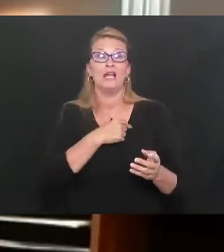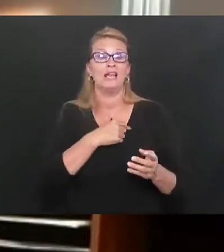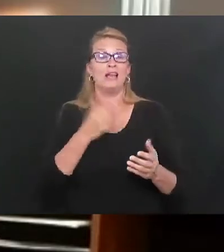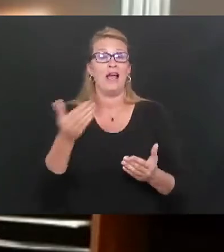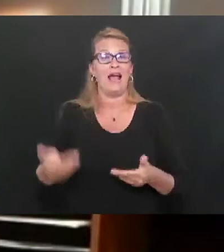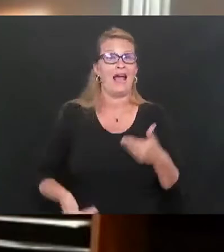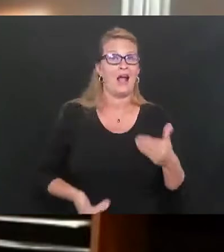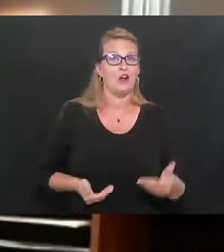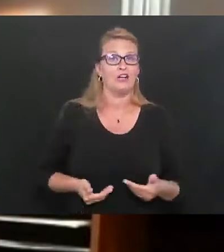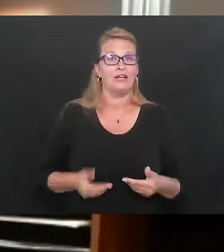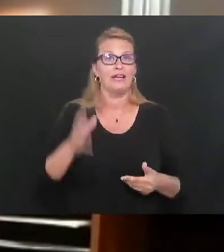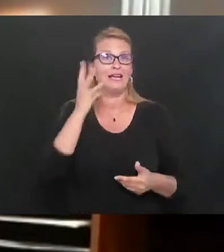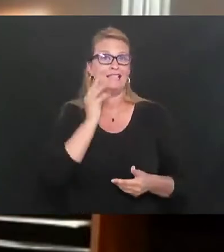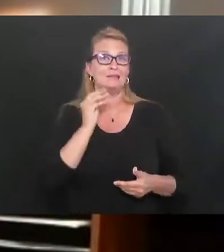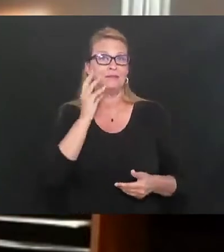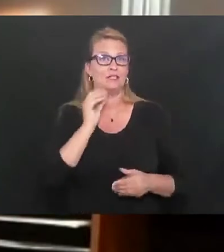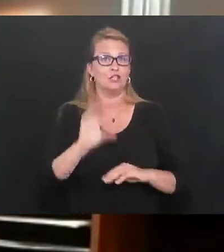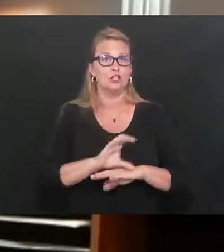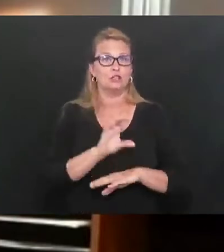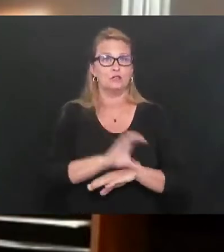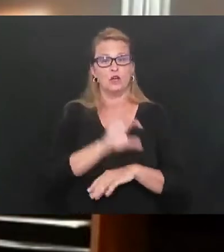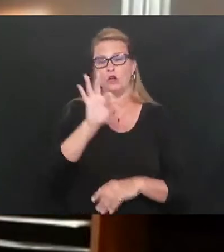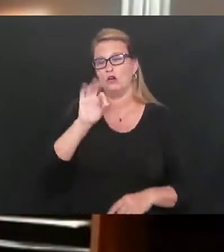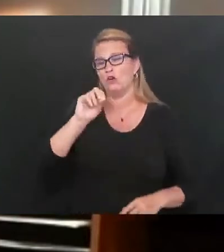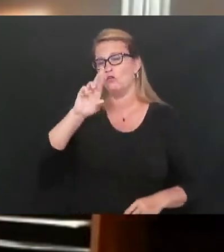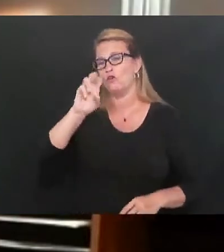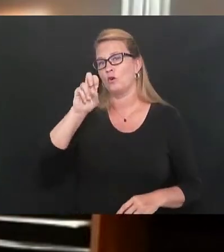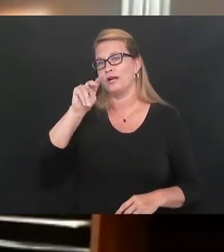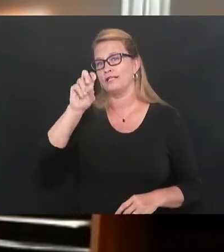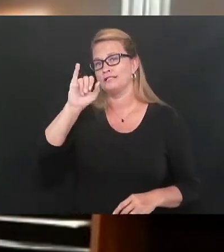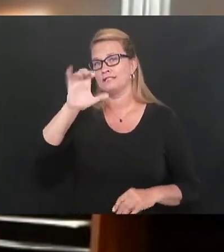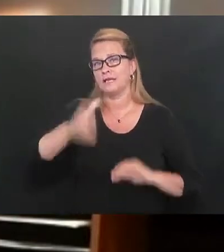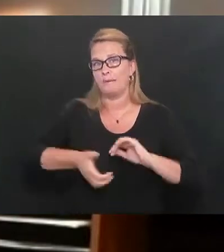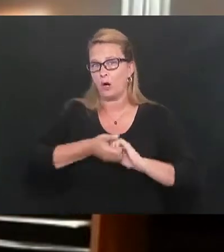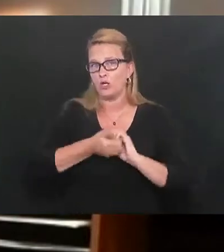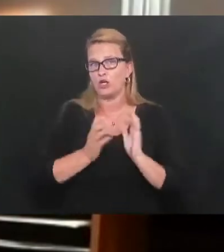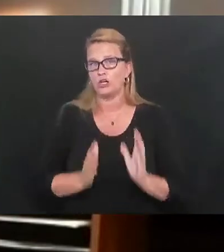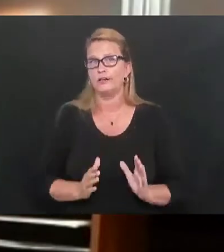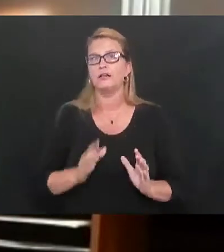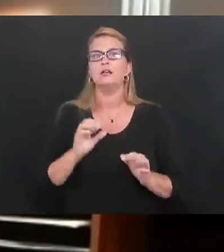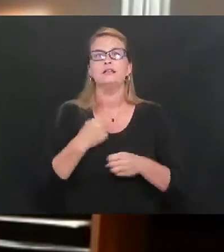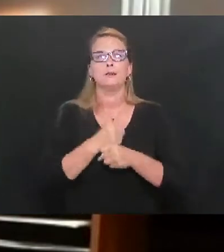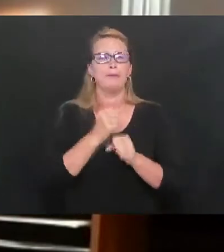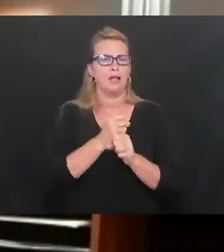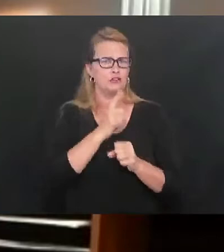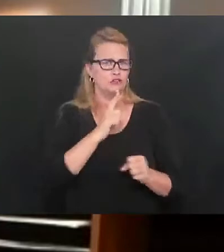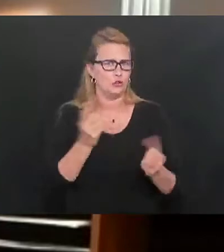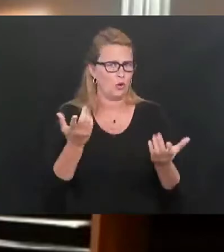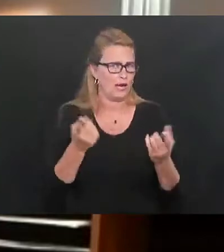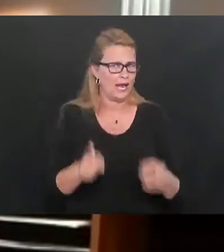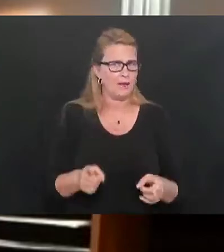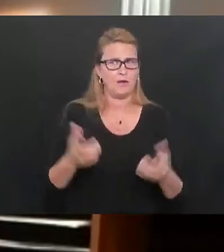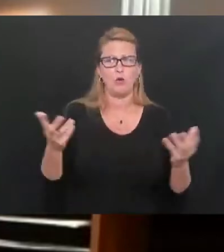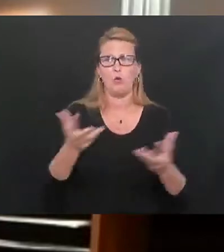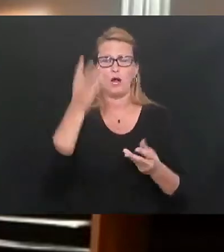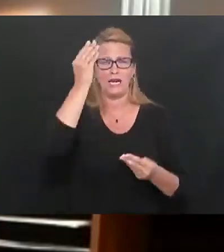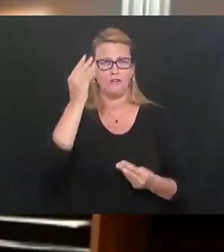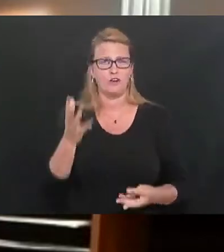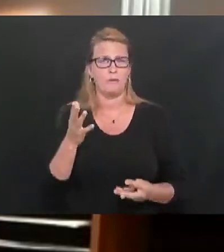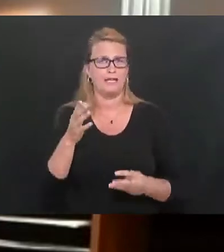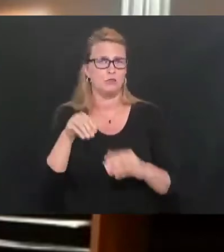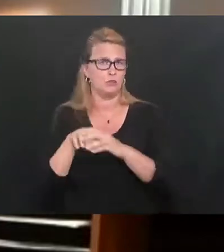an experienced computer forensic firm to help determine what happened and what information that may have been accessed.